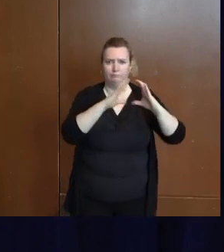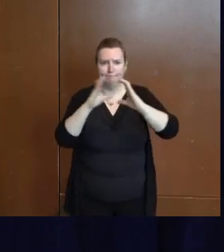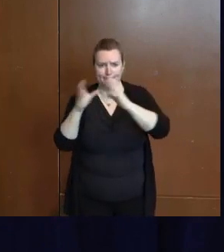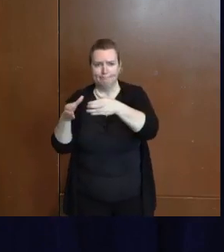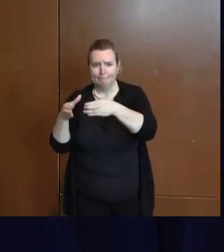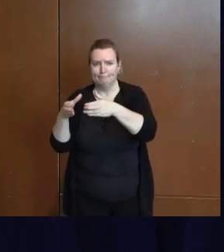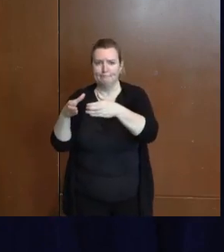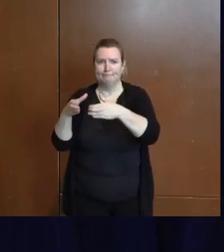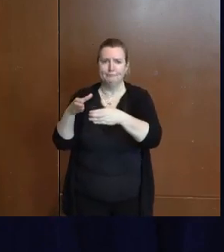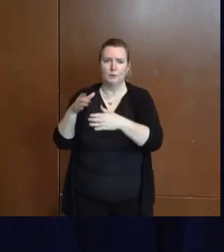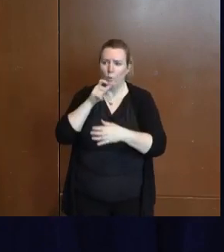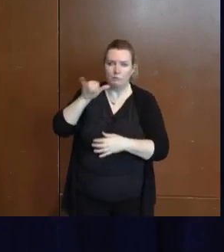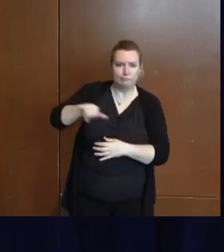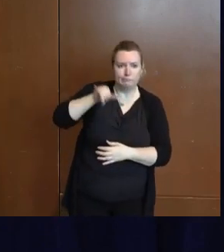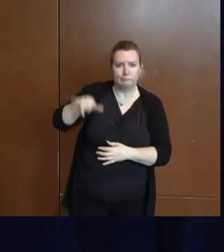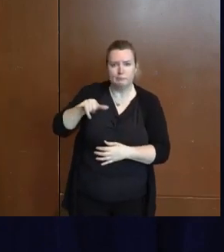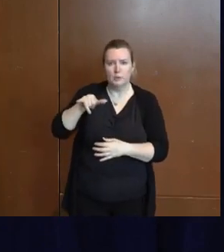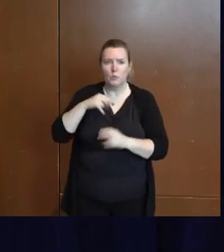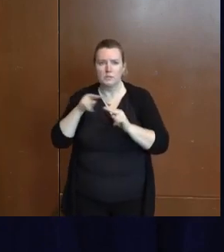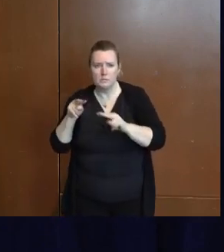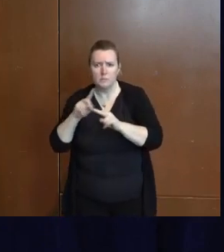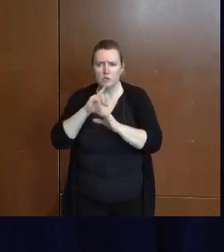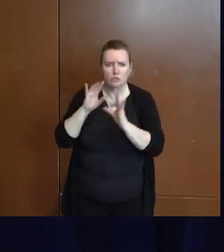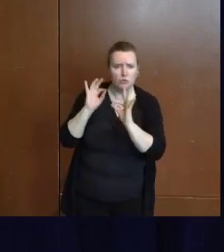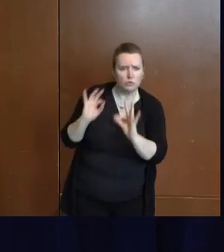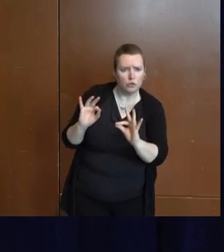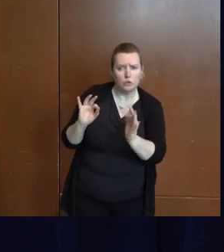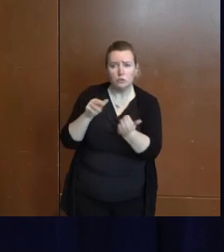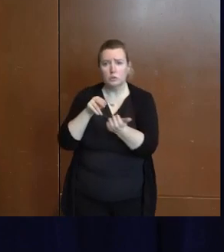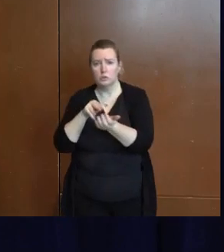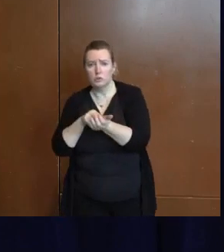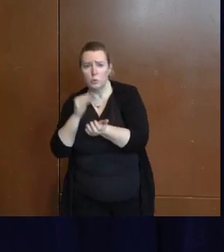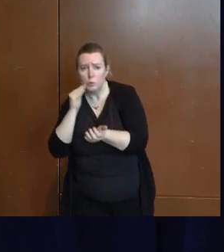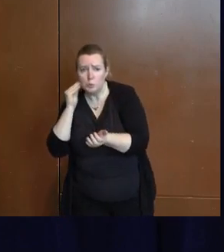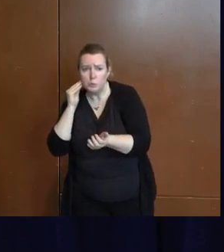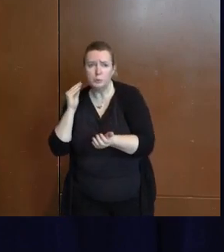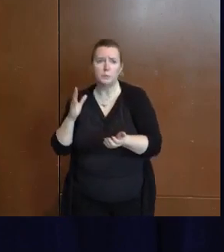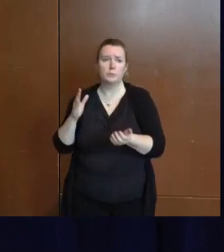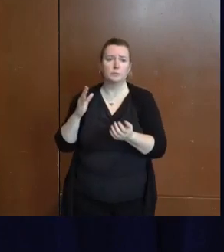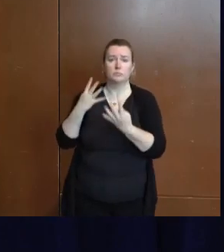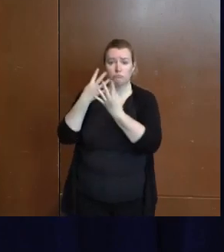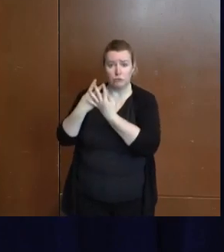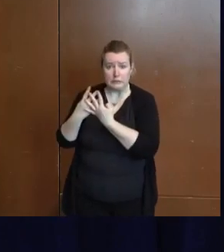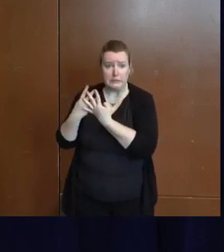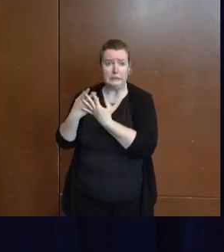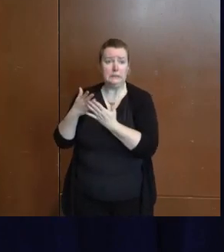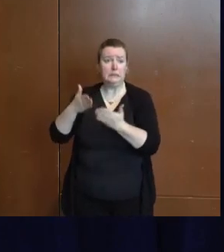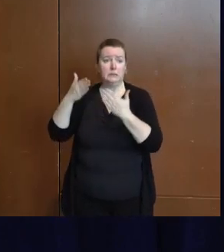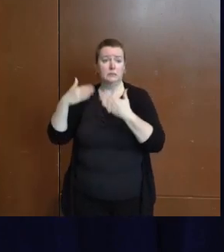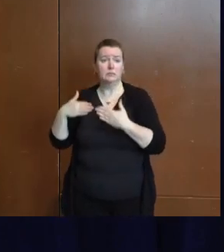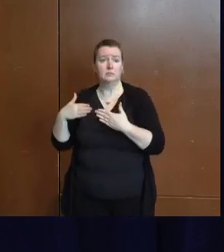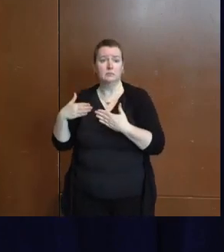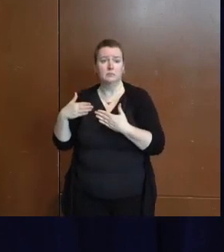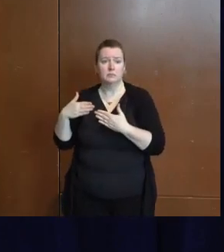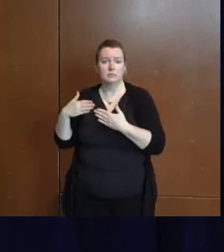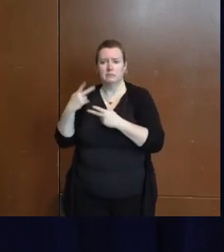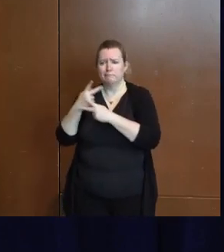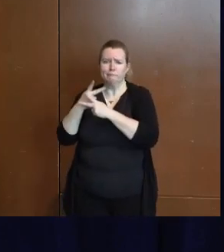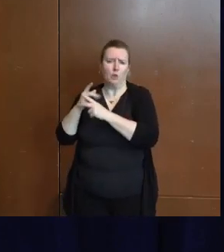health facilities, long-term care facilities, pediatric long-term care facilities, state and county